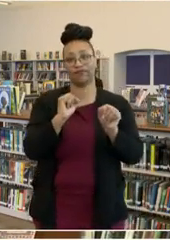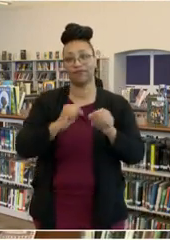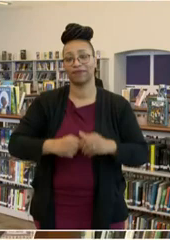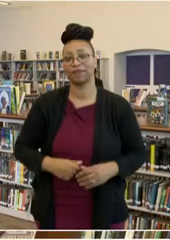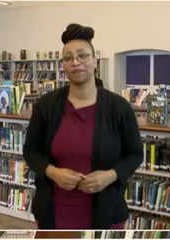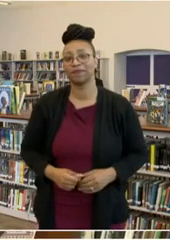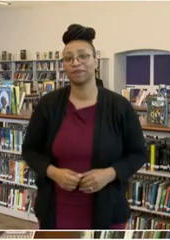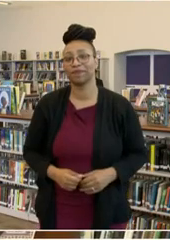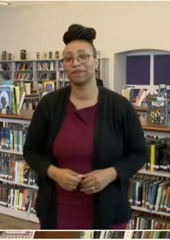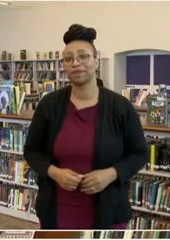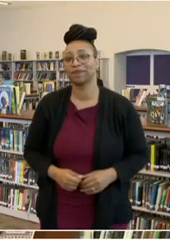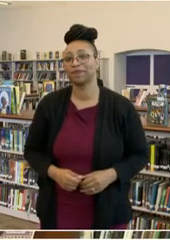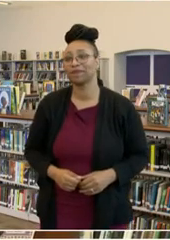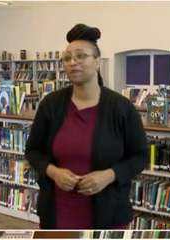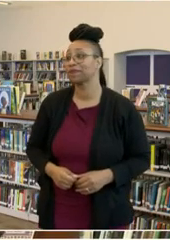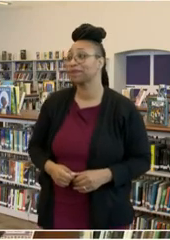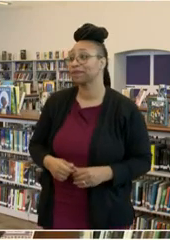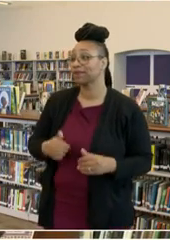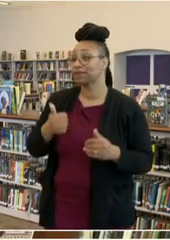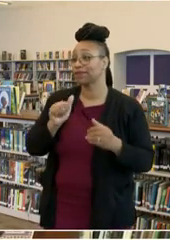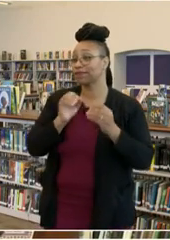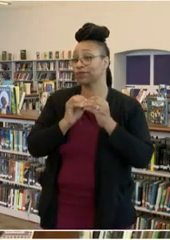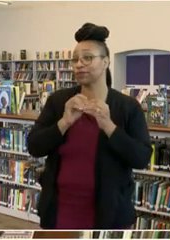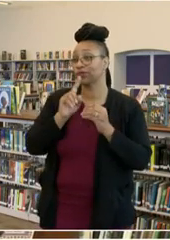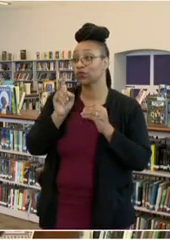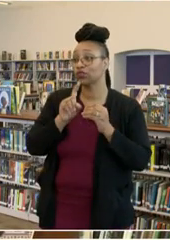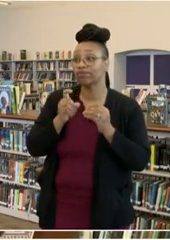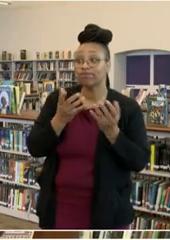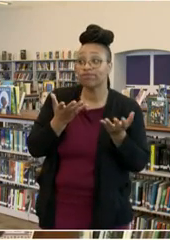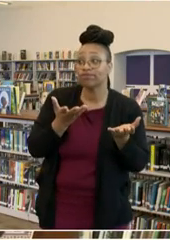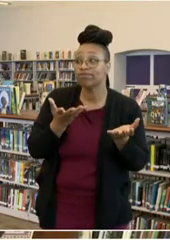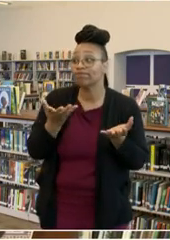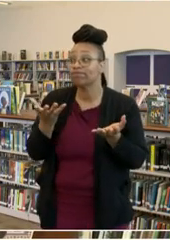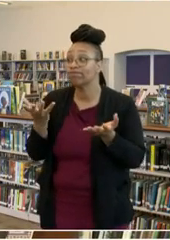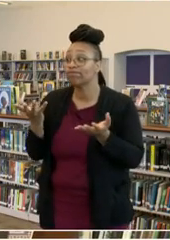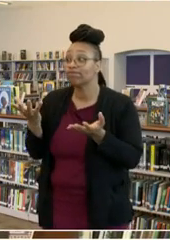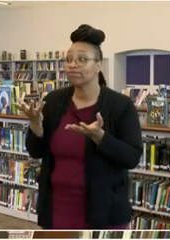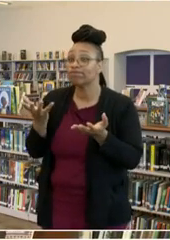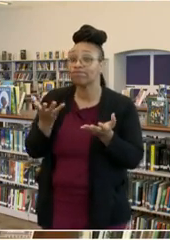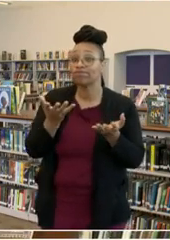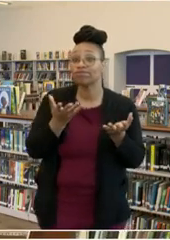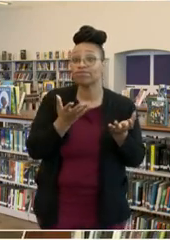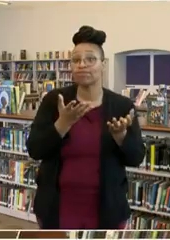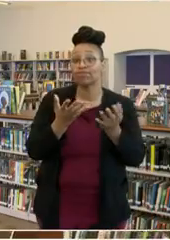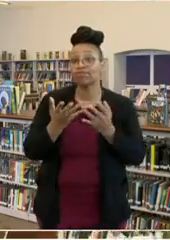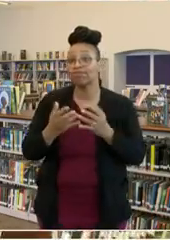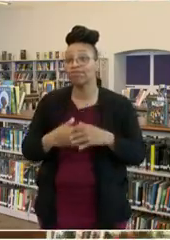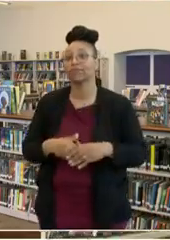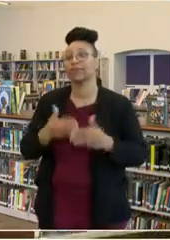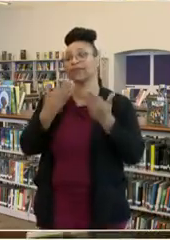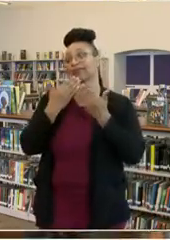questions from the community? All right. Thank you, everybody.